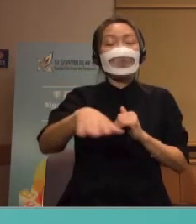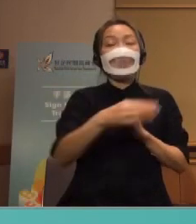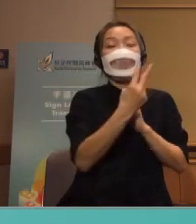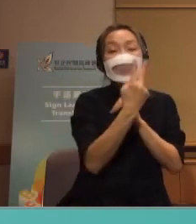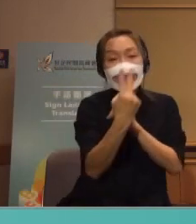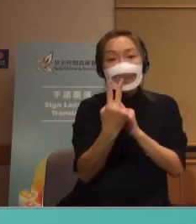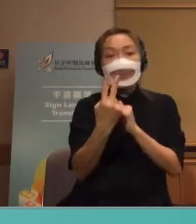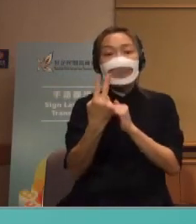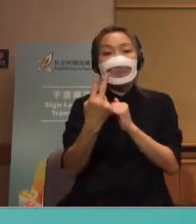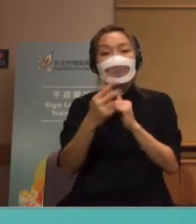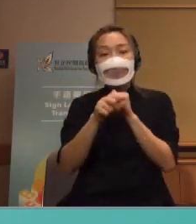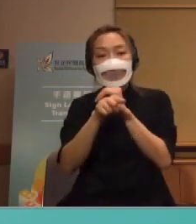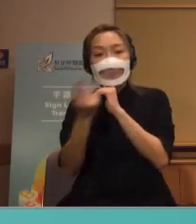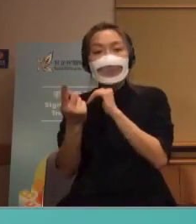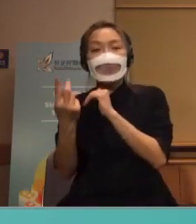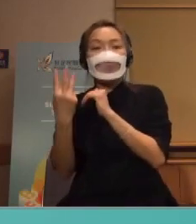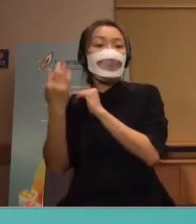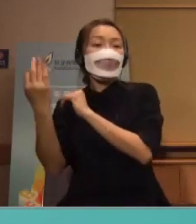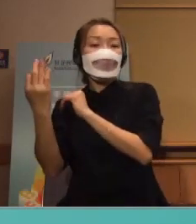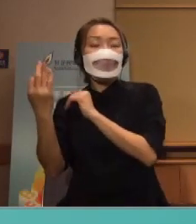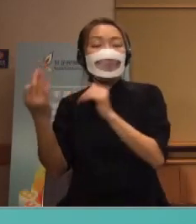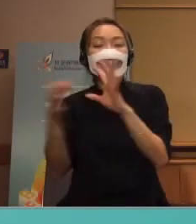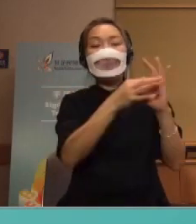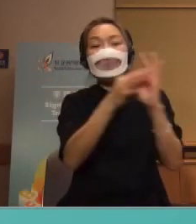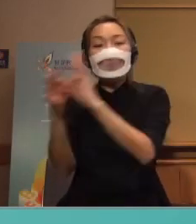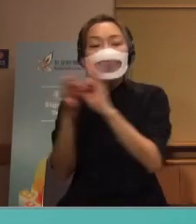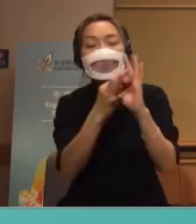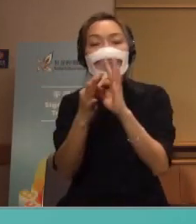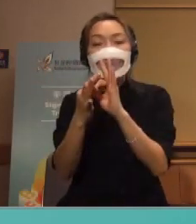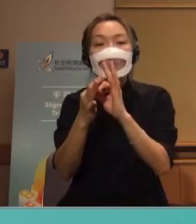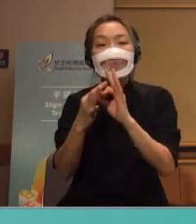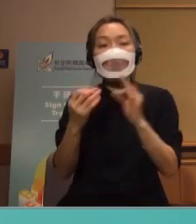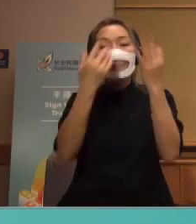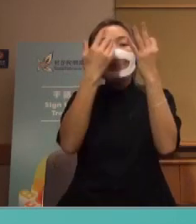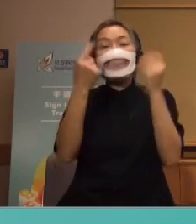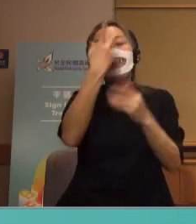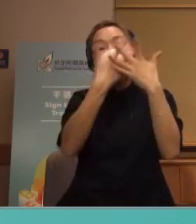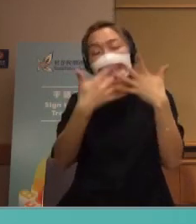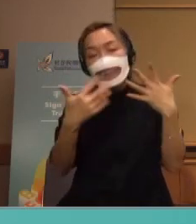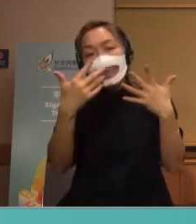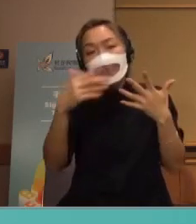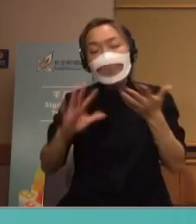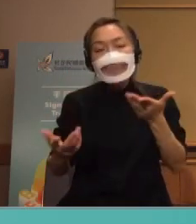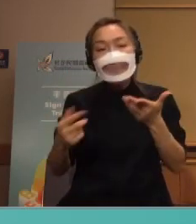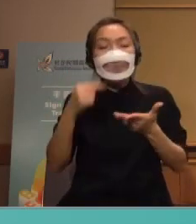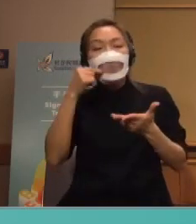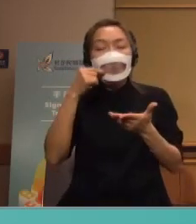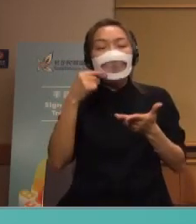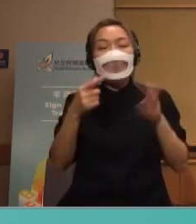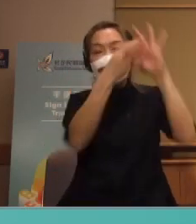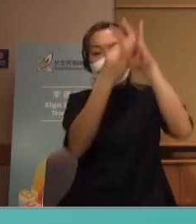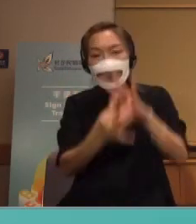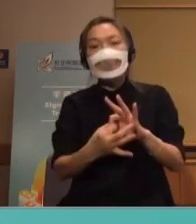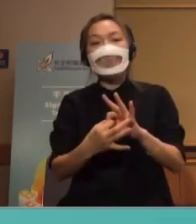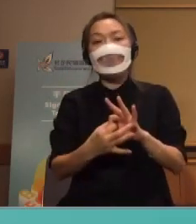and online and offline and get together more in the future. And I don't know, because